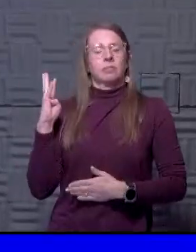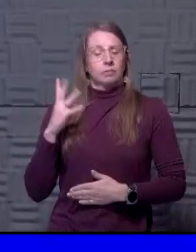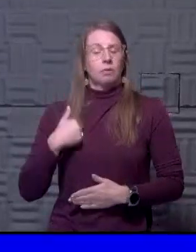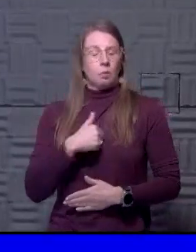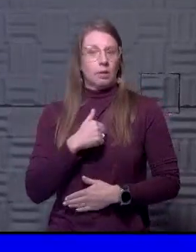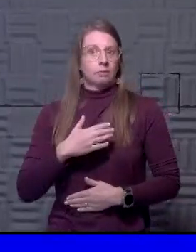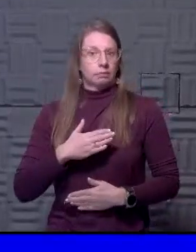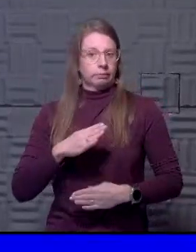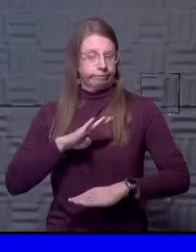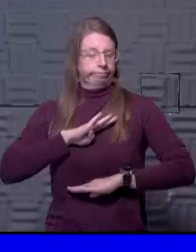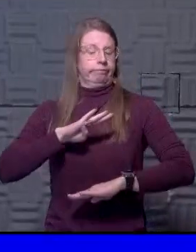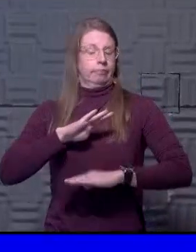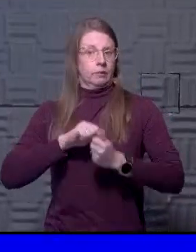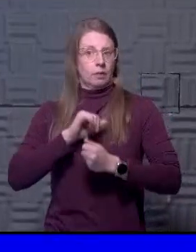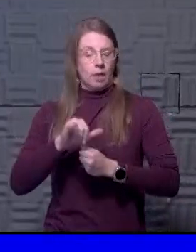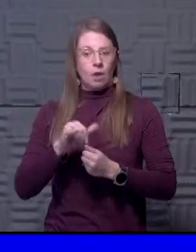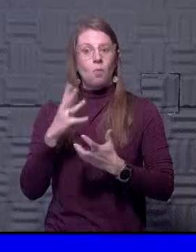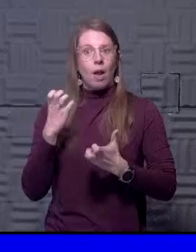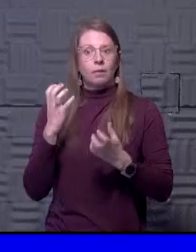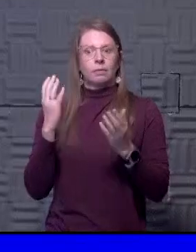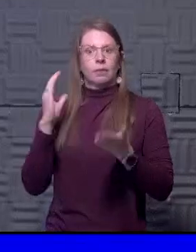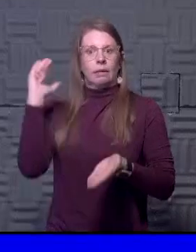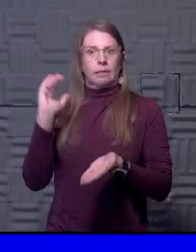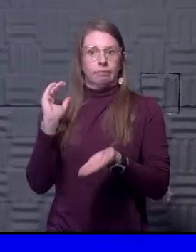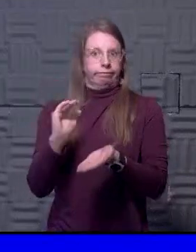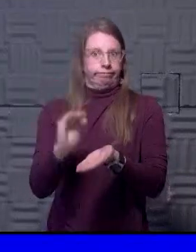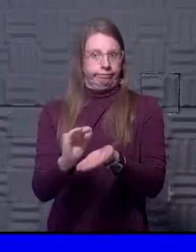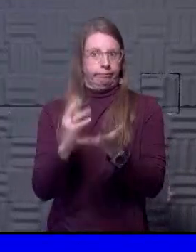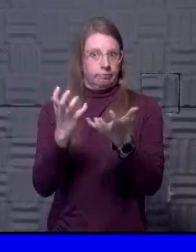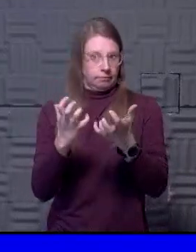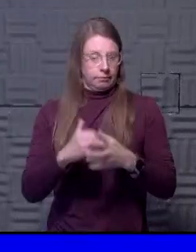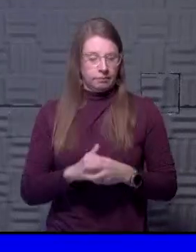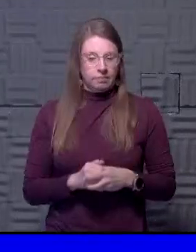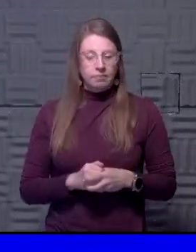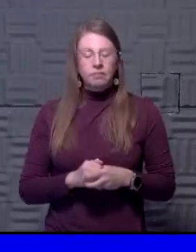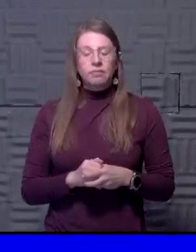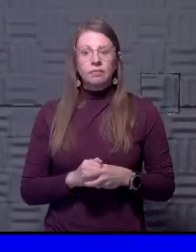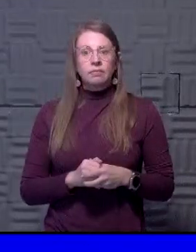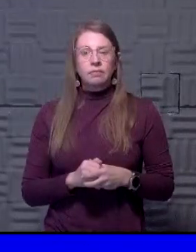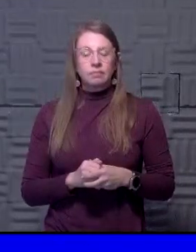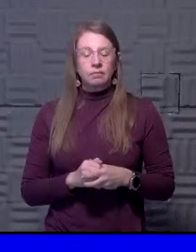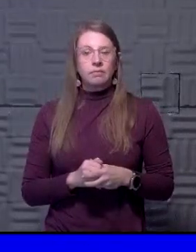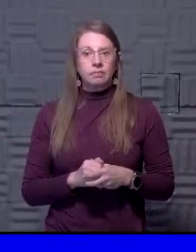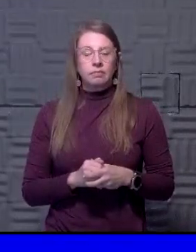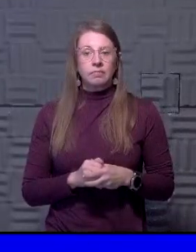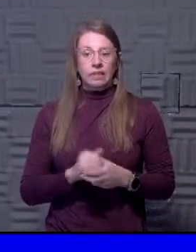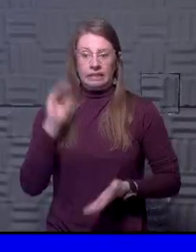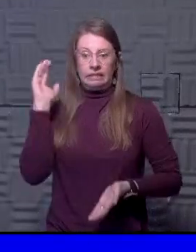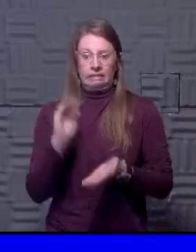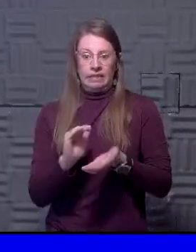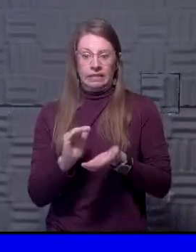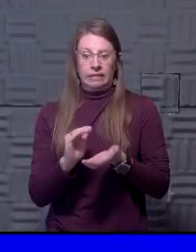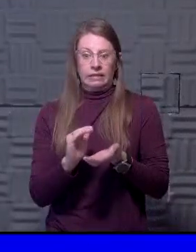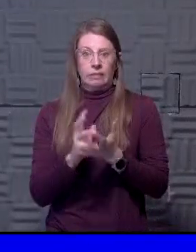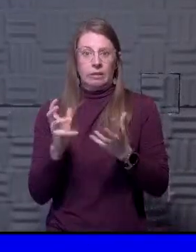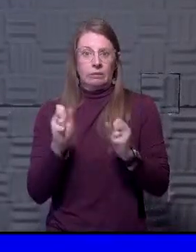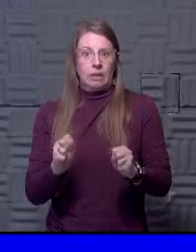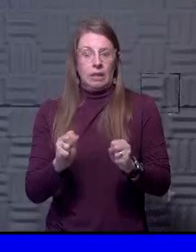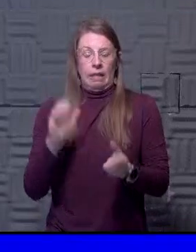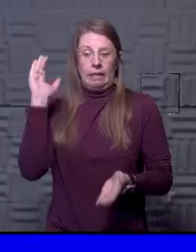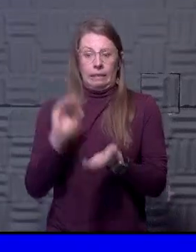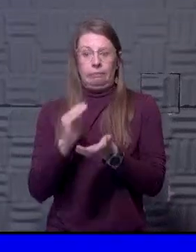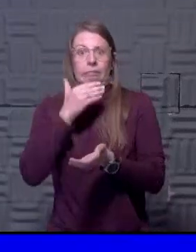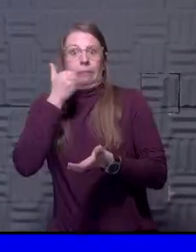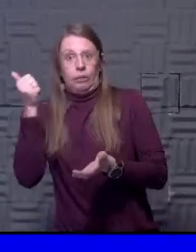about. We would like less and less patients in the hospital, as less as possible. Less is